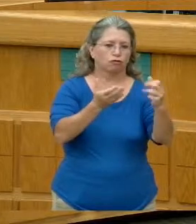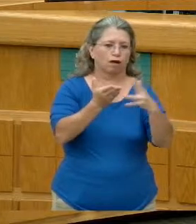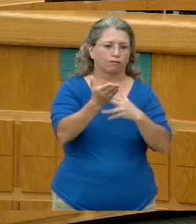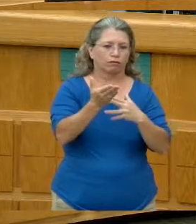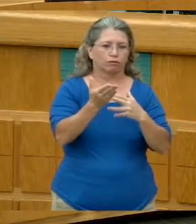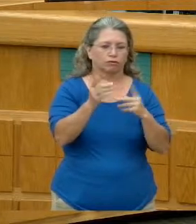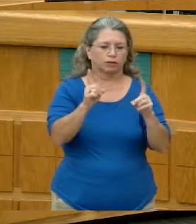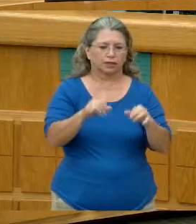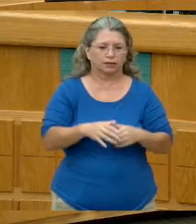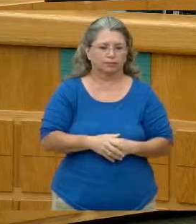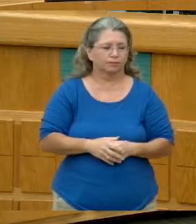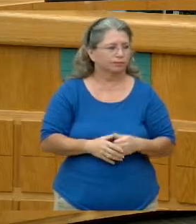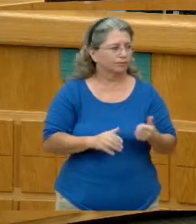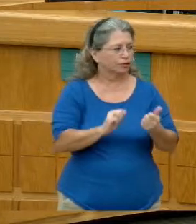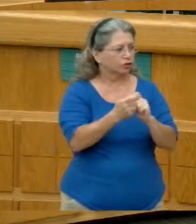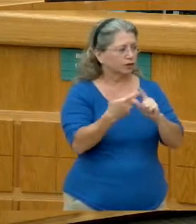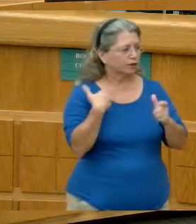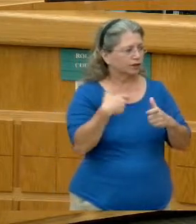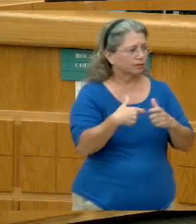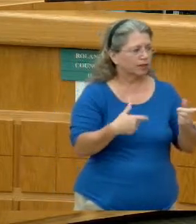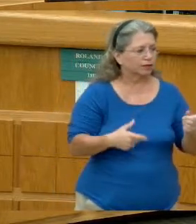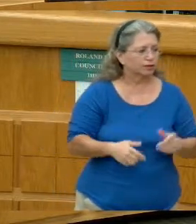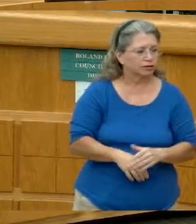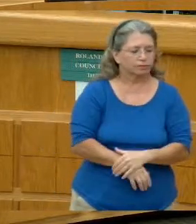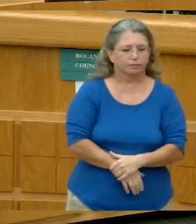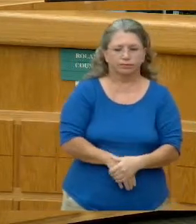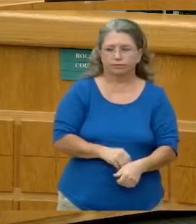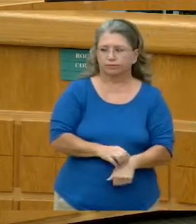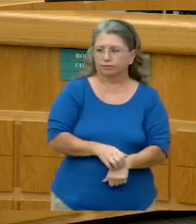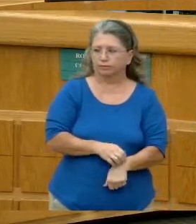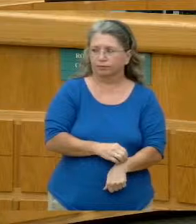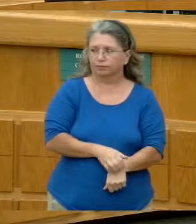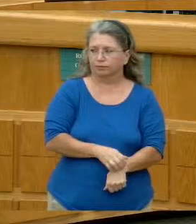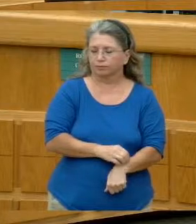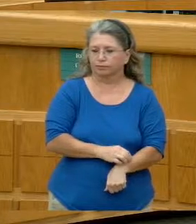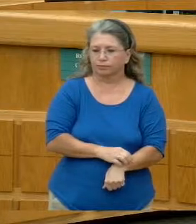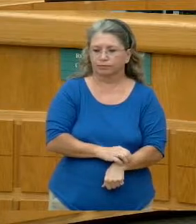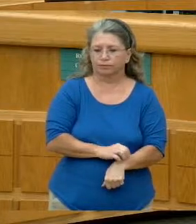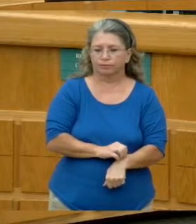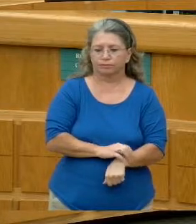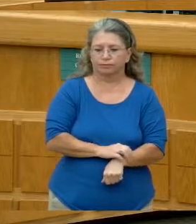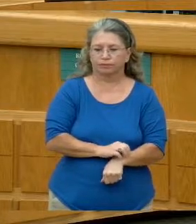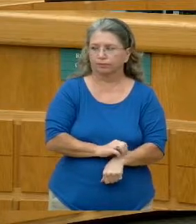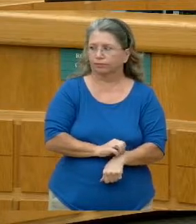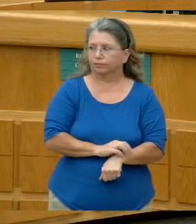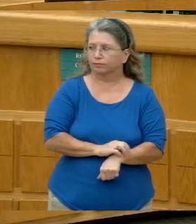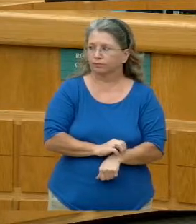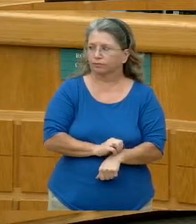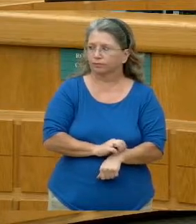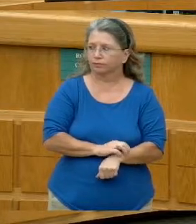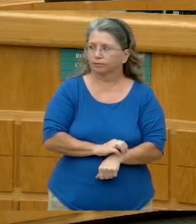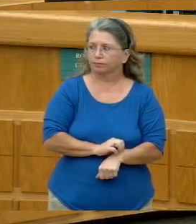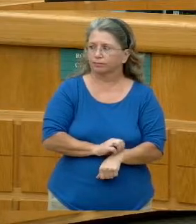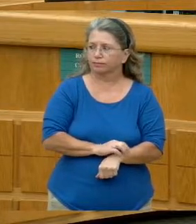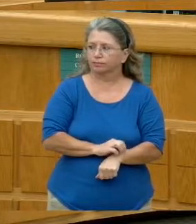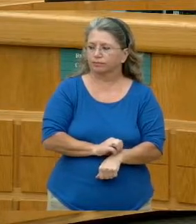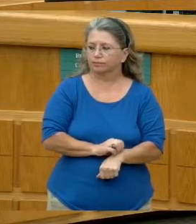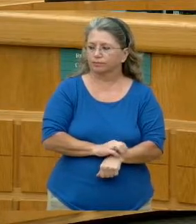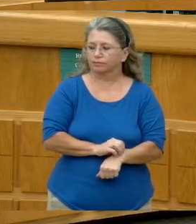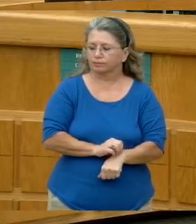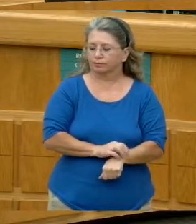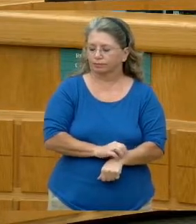El día de hoy se llevó a cabo la toma de especímenes móvil. Fue un total de 150 pruebas, las cuales 47 resultaron positivas al coronavirus, o sea,